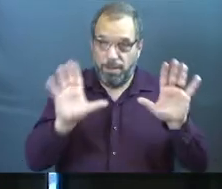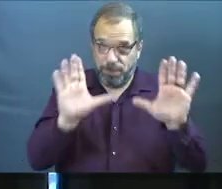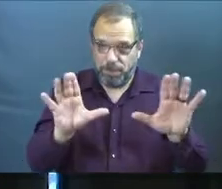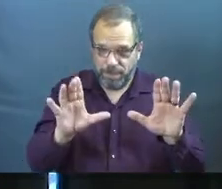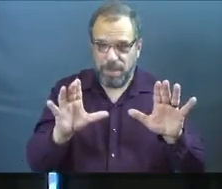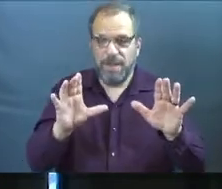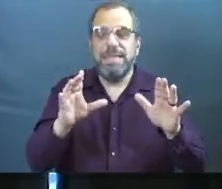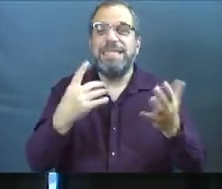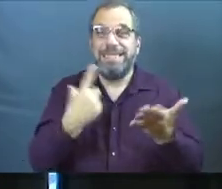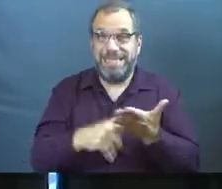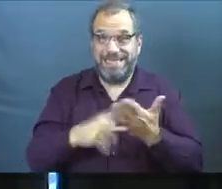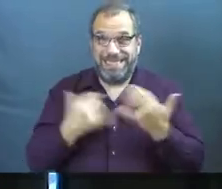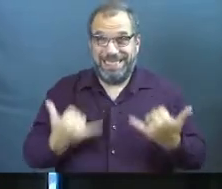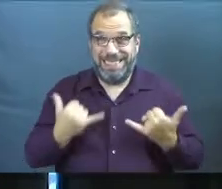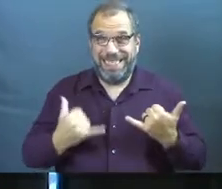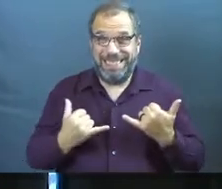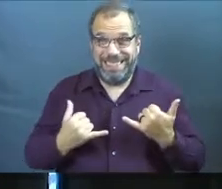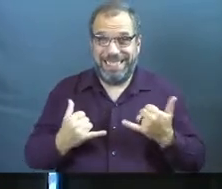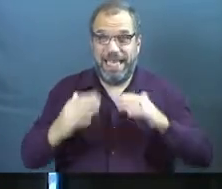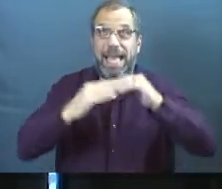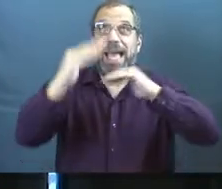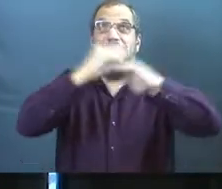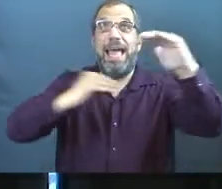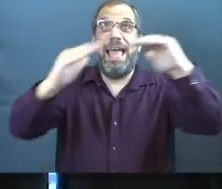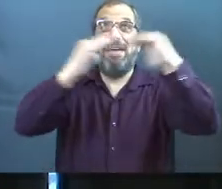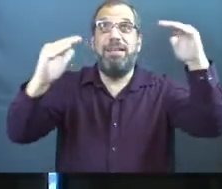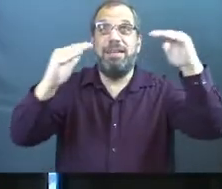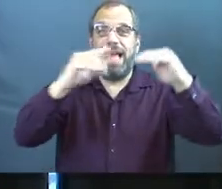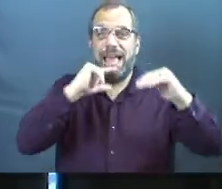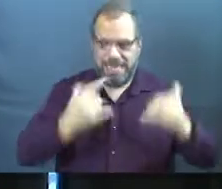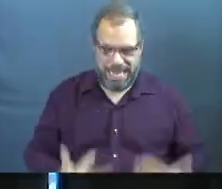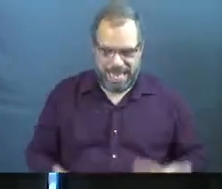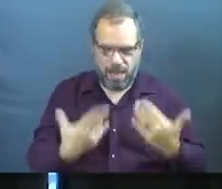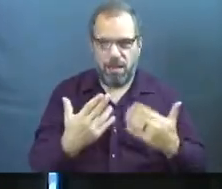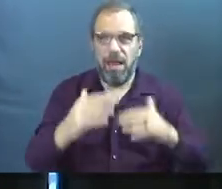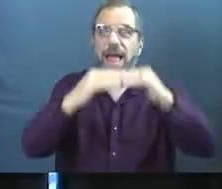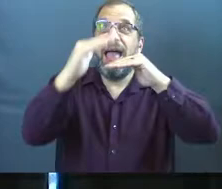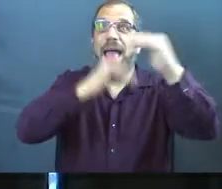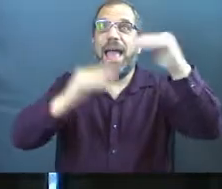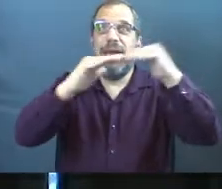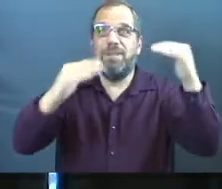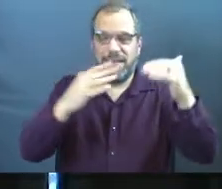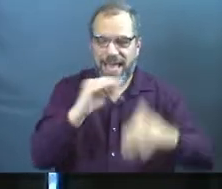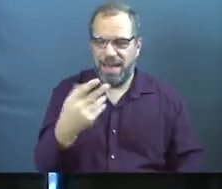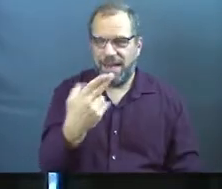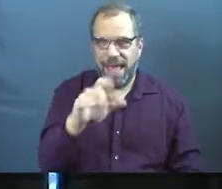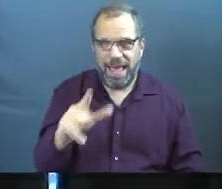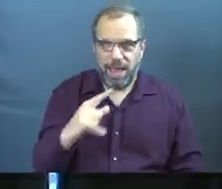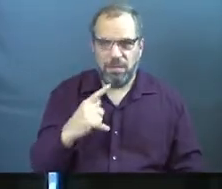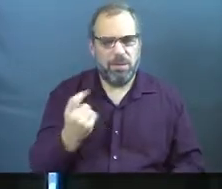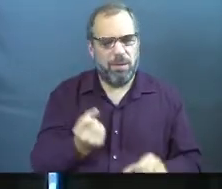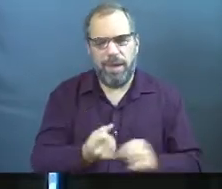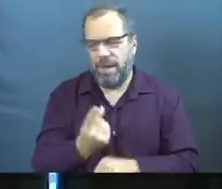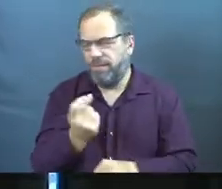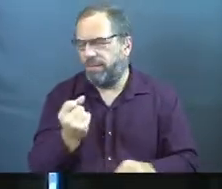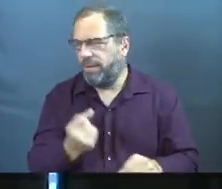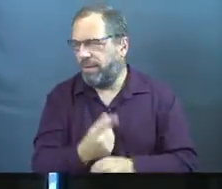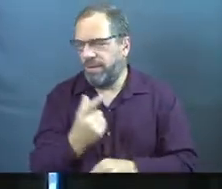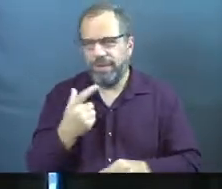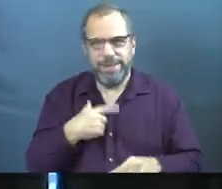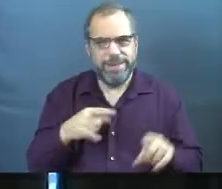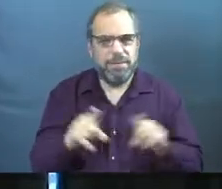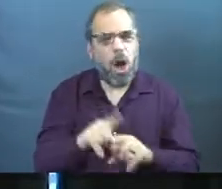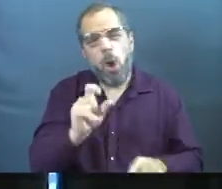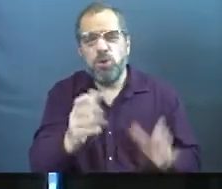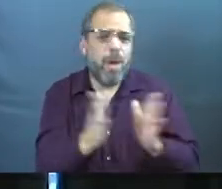going to talk today about heaven and hell. So this is something we get every year, guys. It's like every year